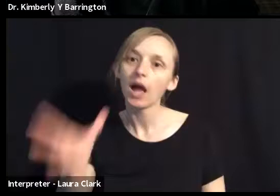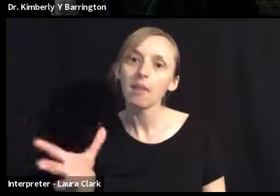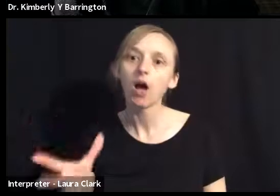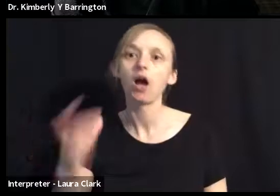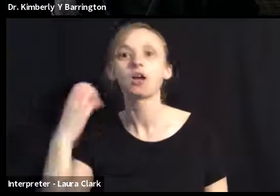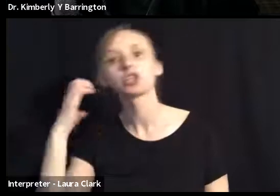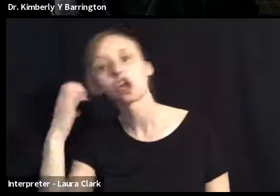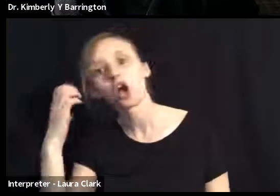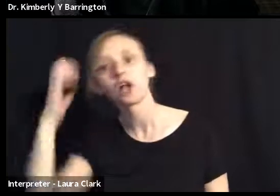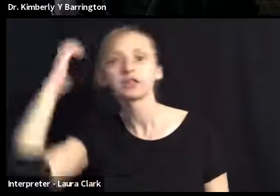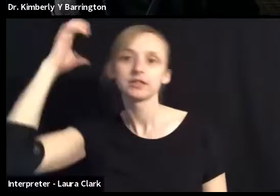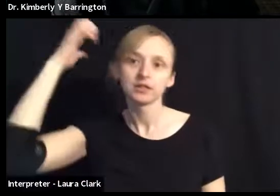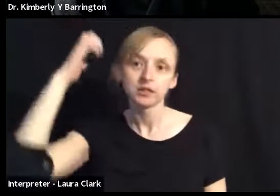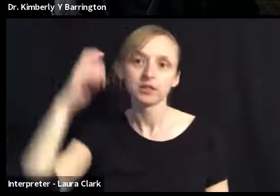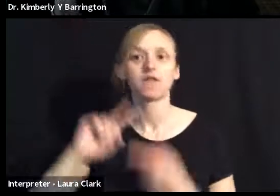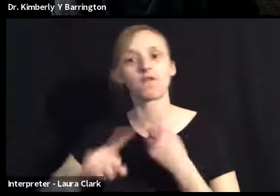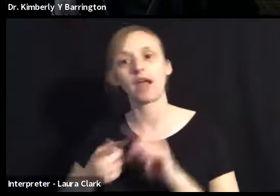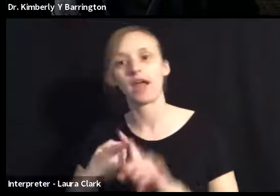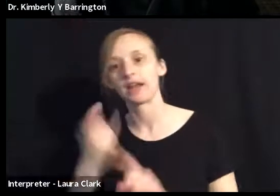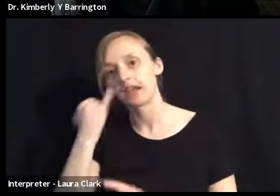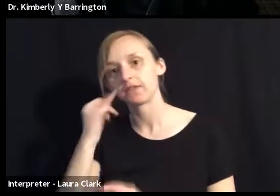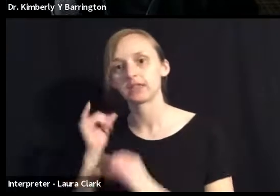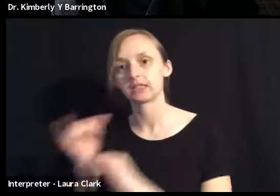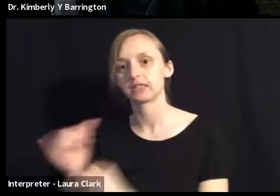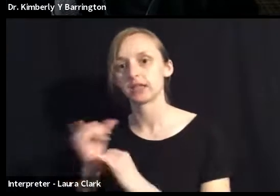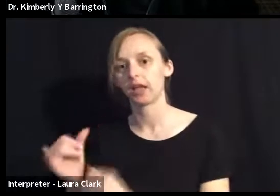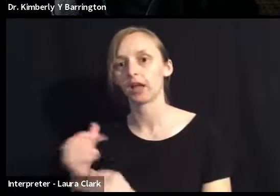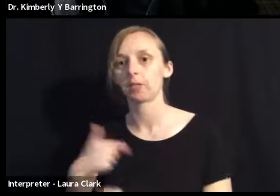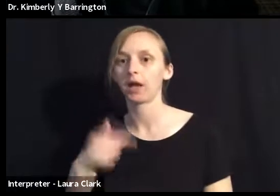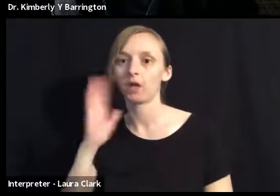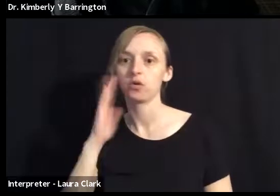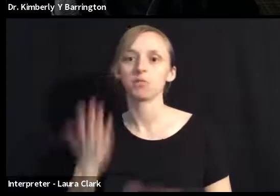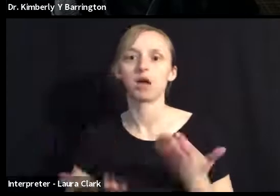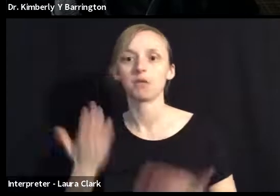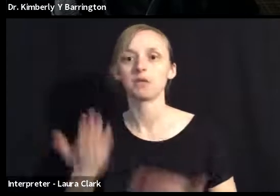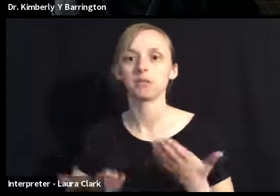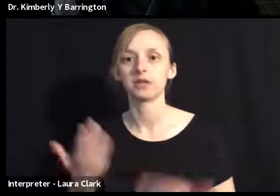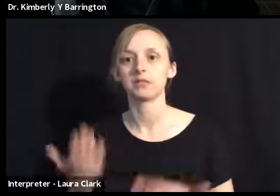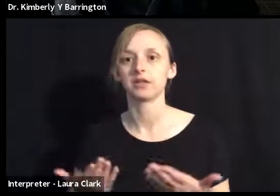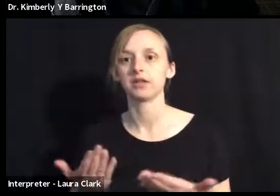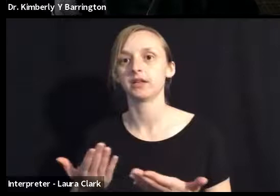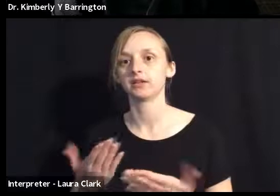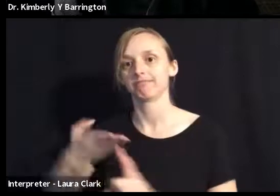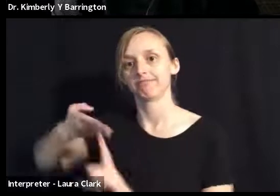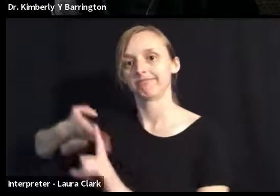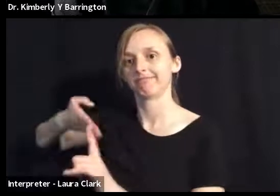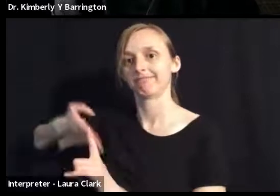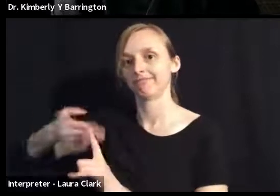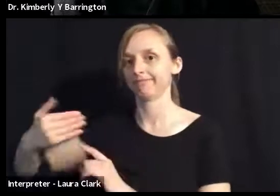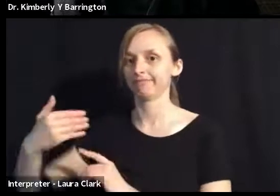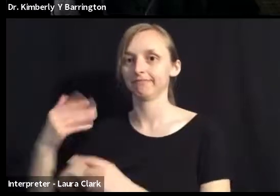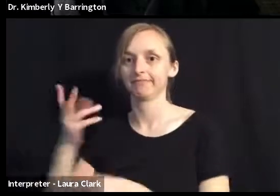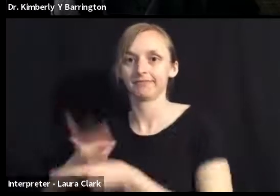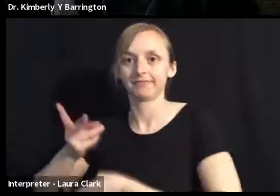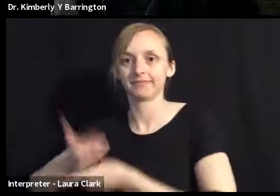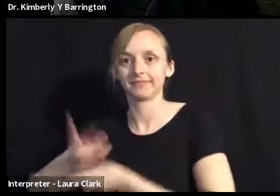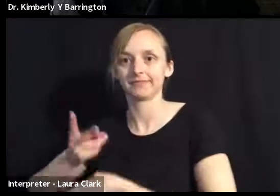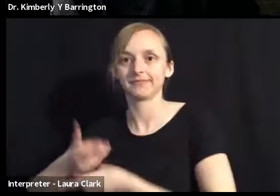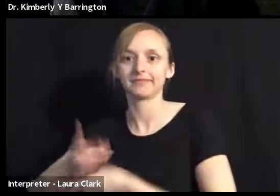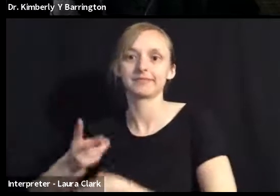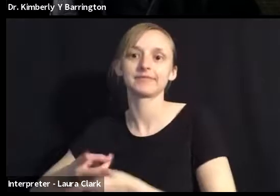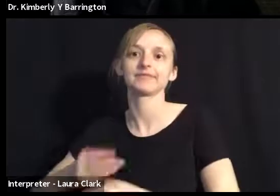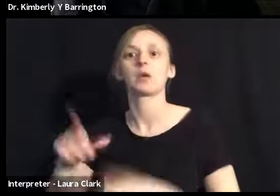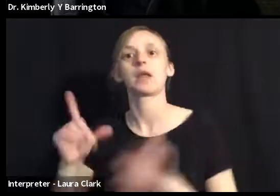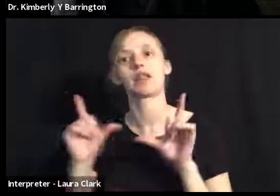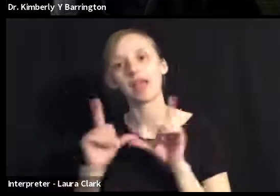friend was in this situation, I would probably be the biggest caregiver. Like, I'll go get licensed, I'll go do this,